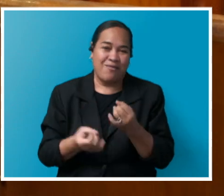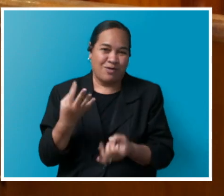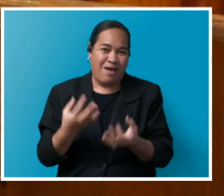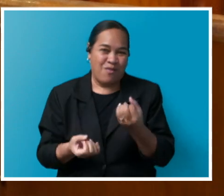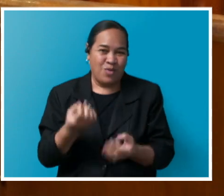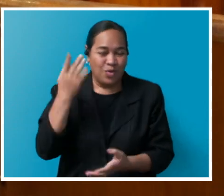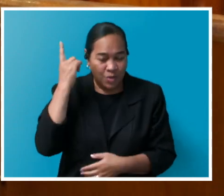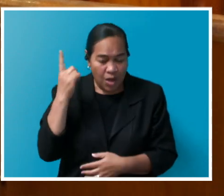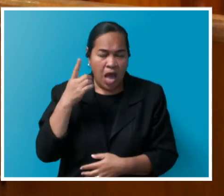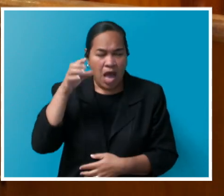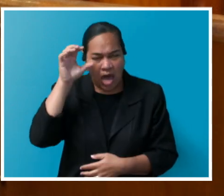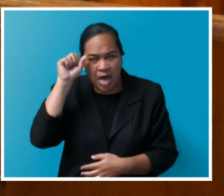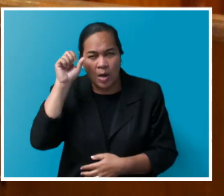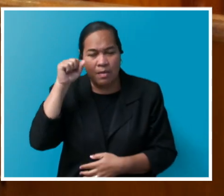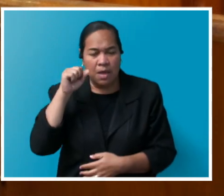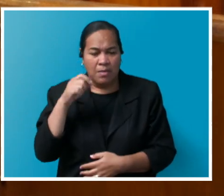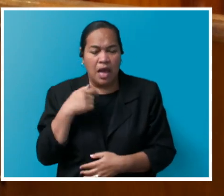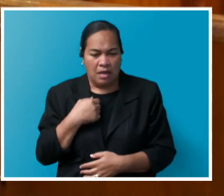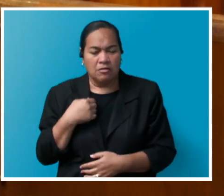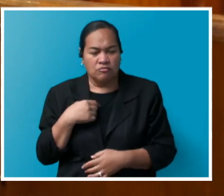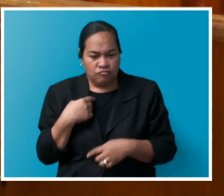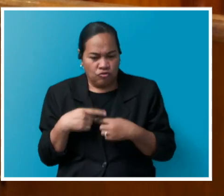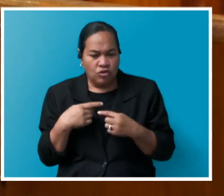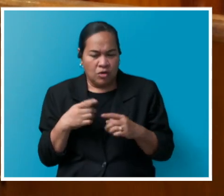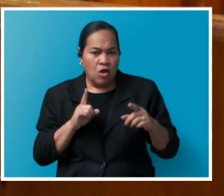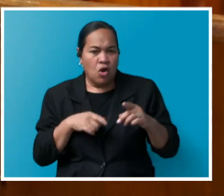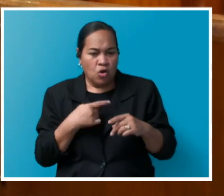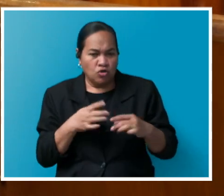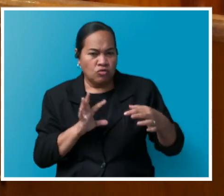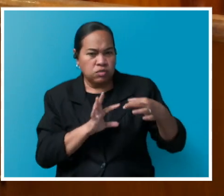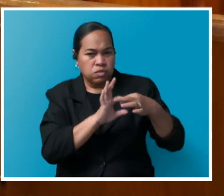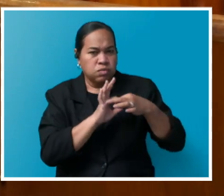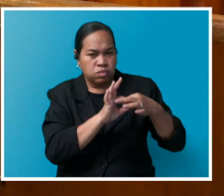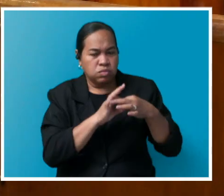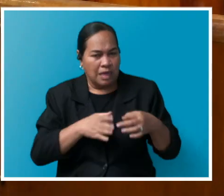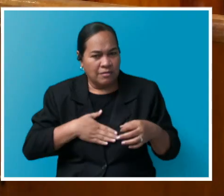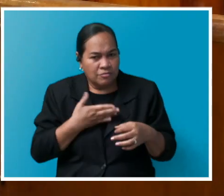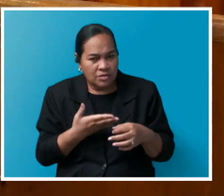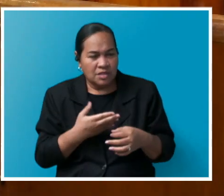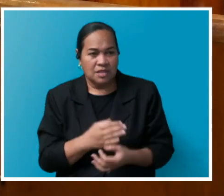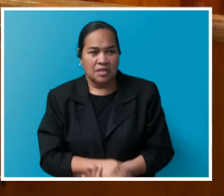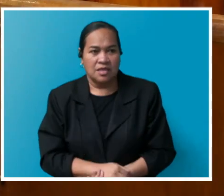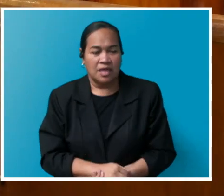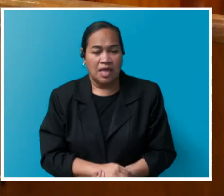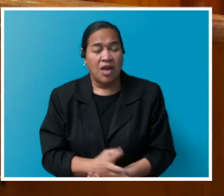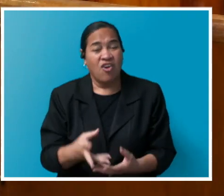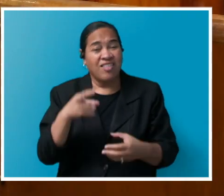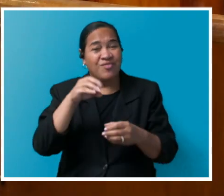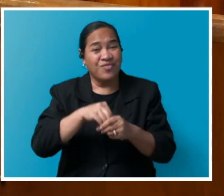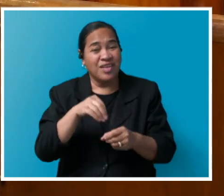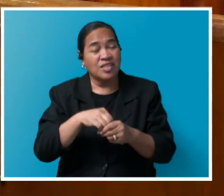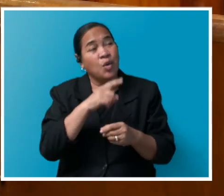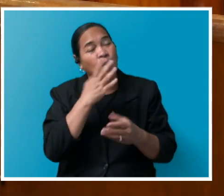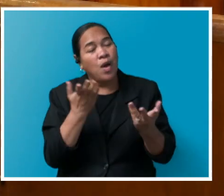But I've maintained a close interest on the affairs of the